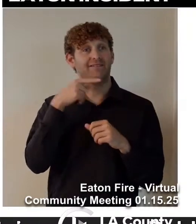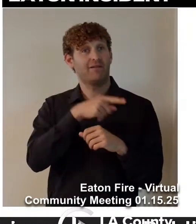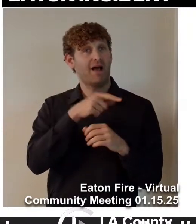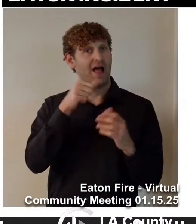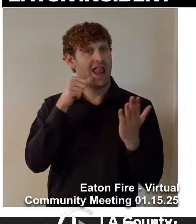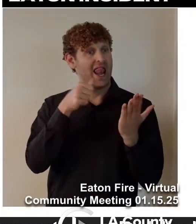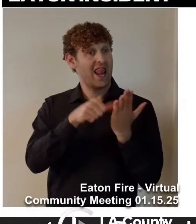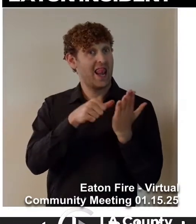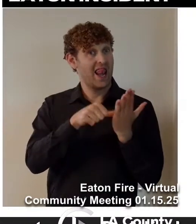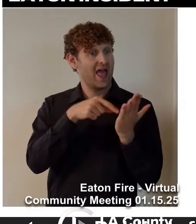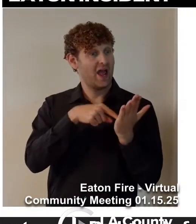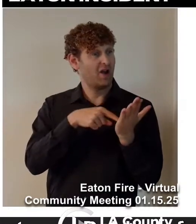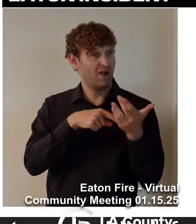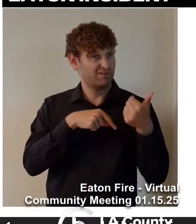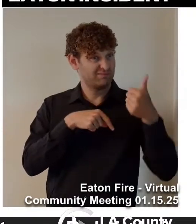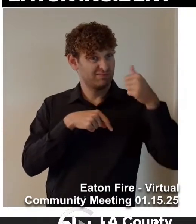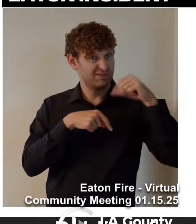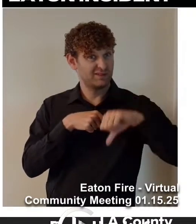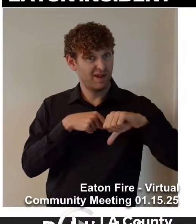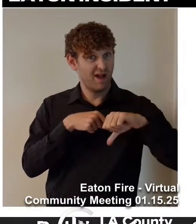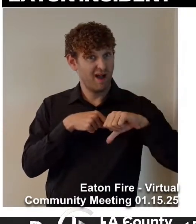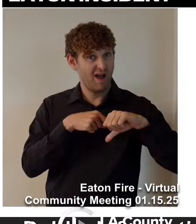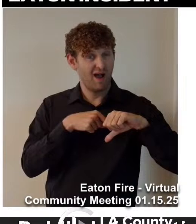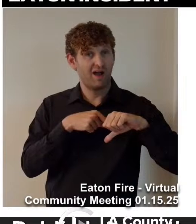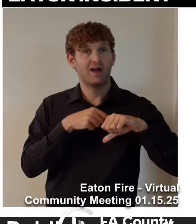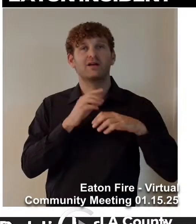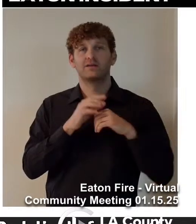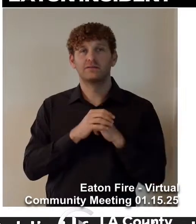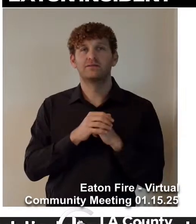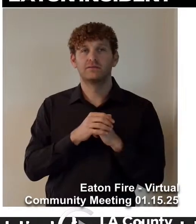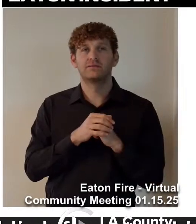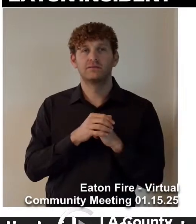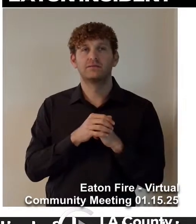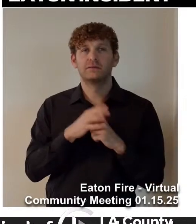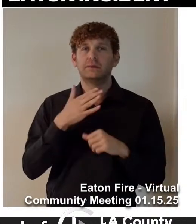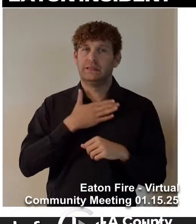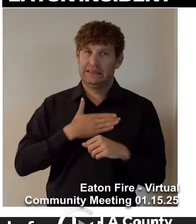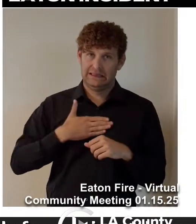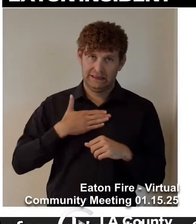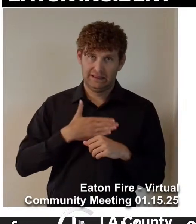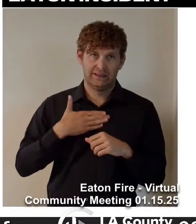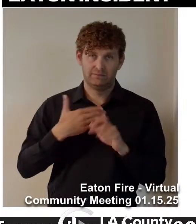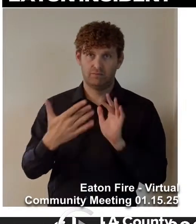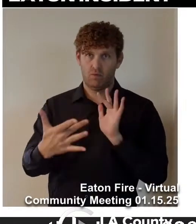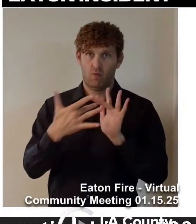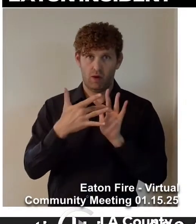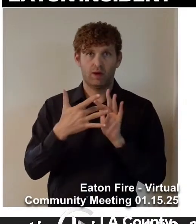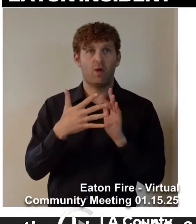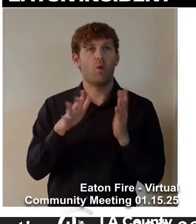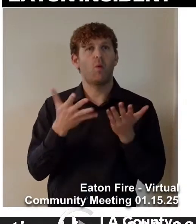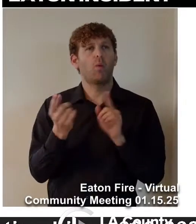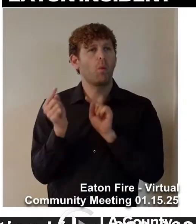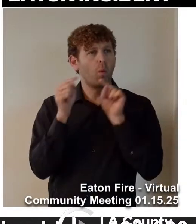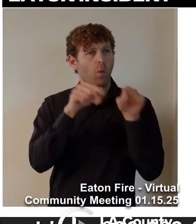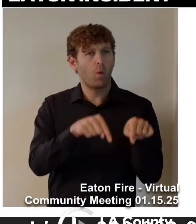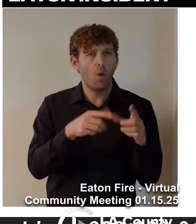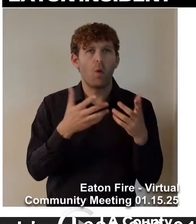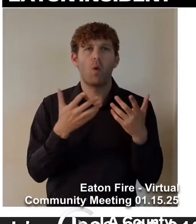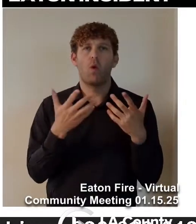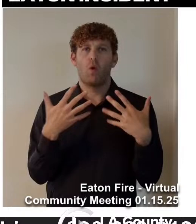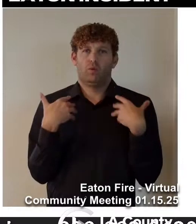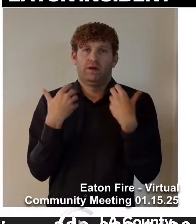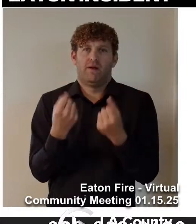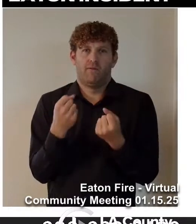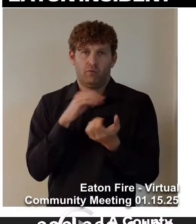is not the end of your application process. Please call us or come see us at a disaster recovery center. We'll tell